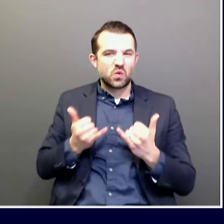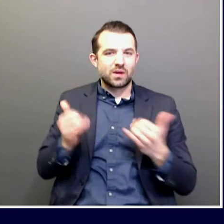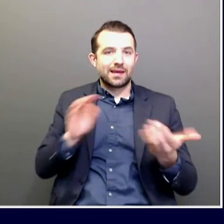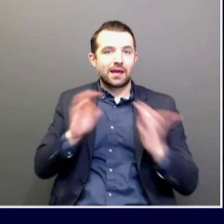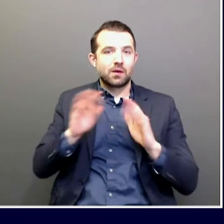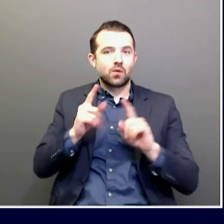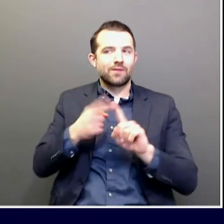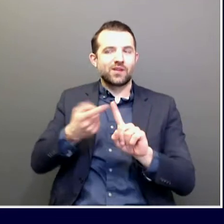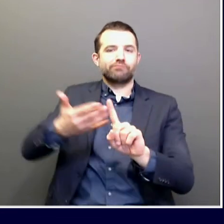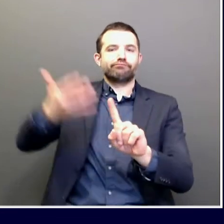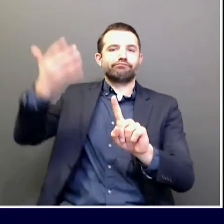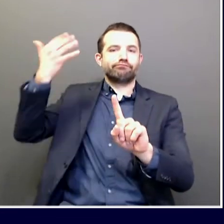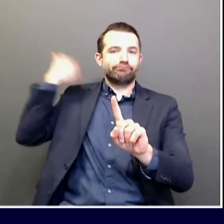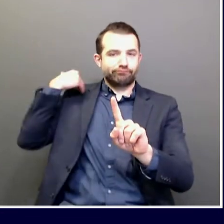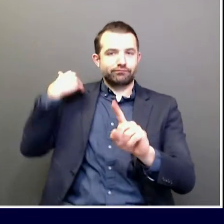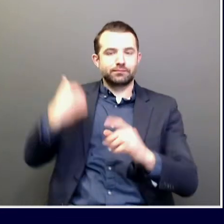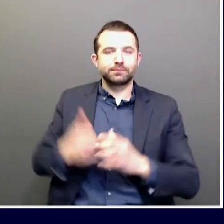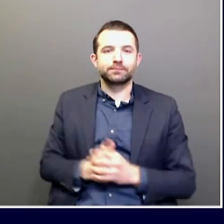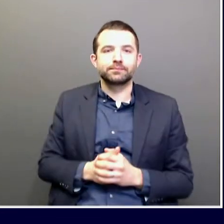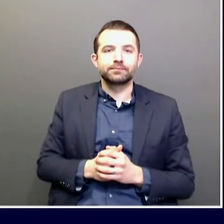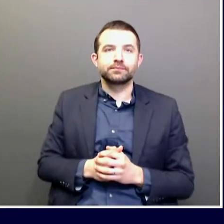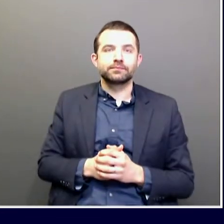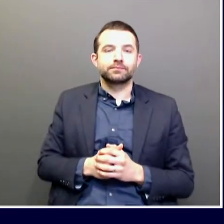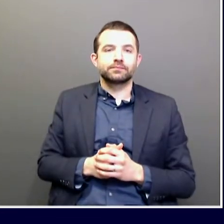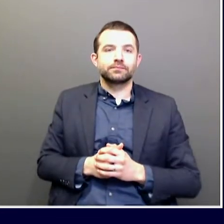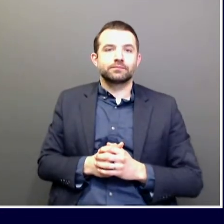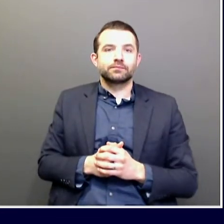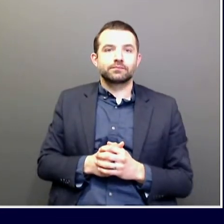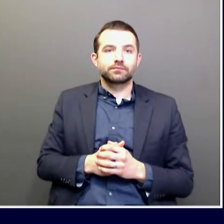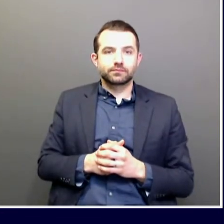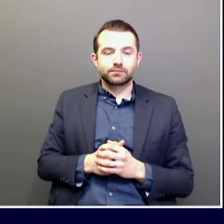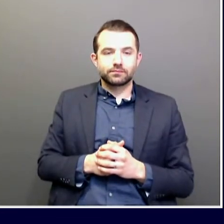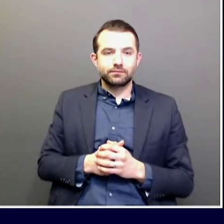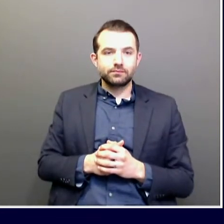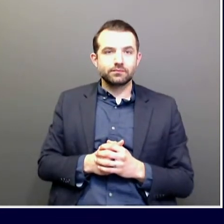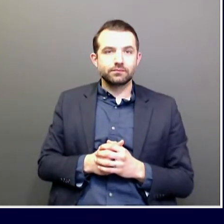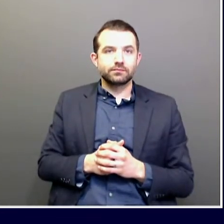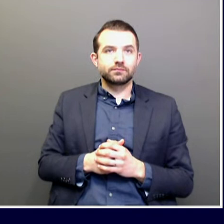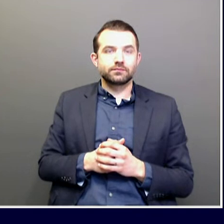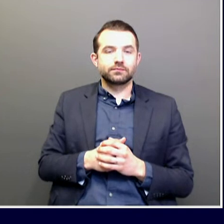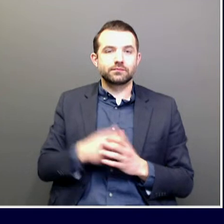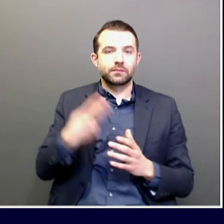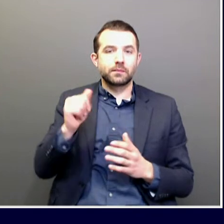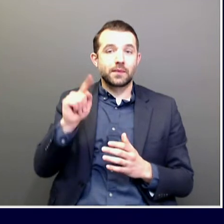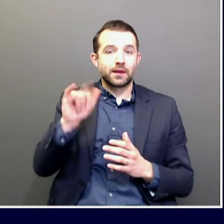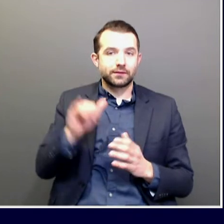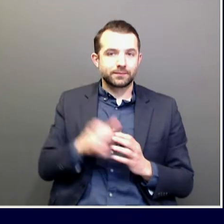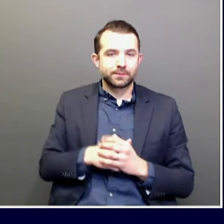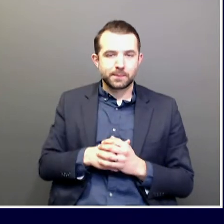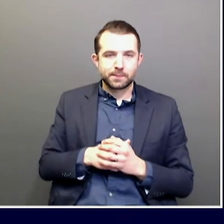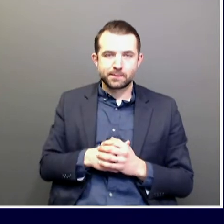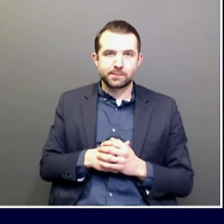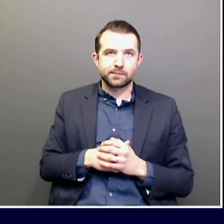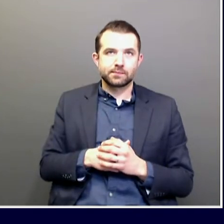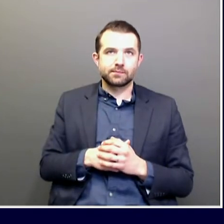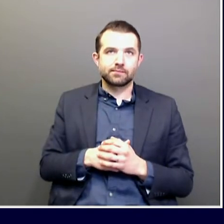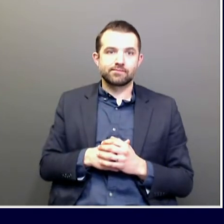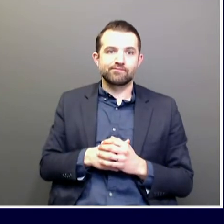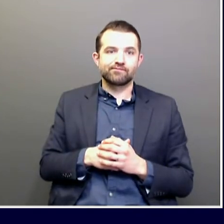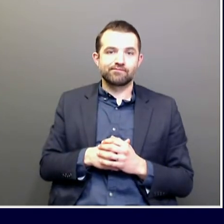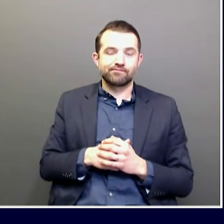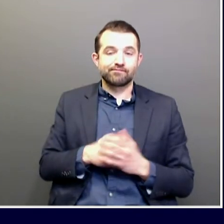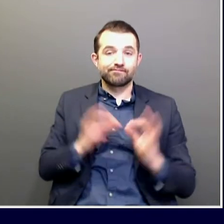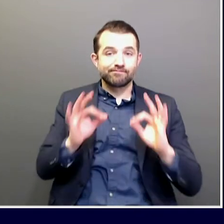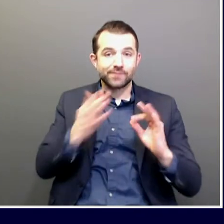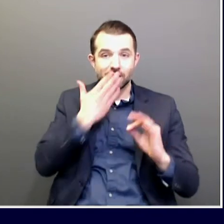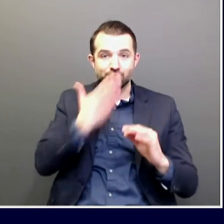who was severely ill with COVID, and they visited them about 2 weeks after the person tested positive, and then they got COVID, and they found out